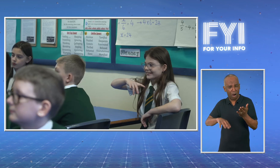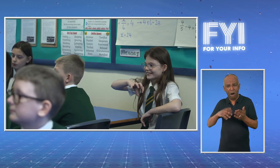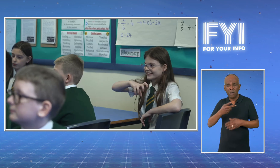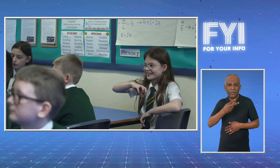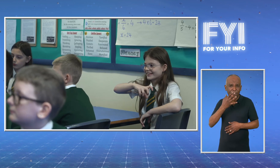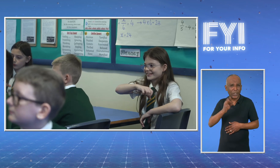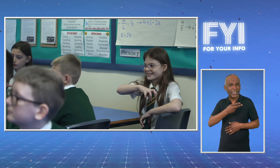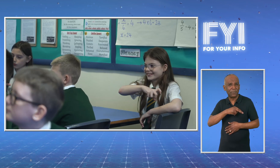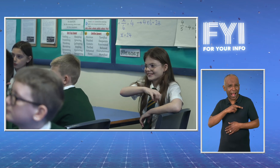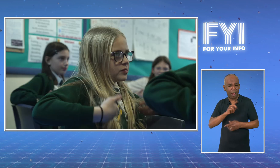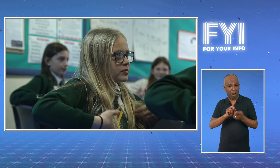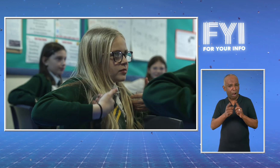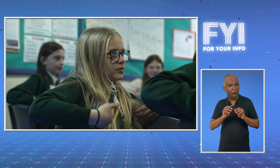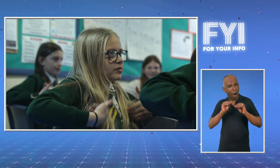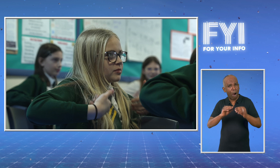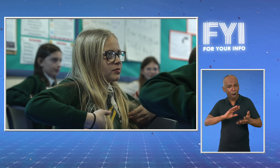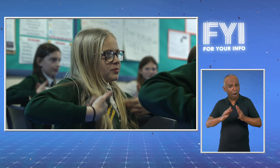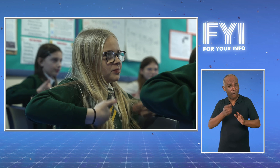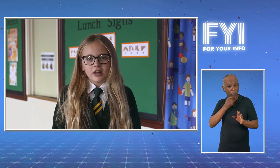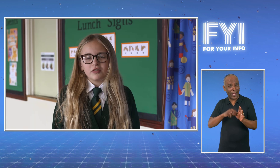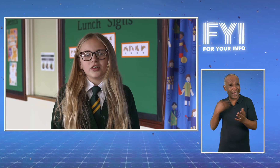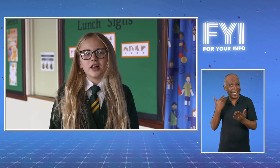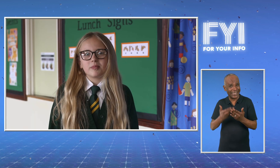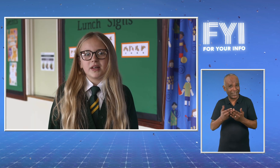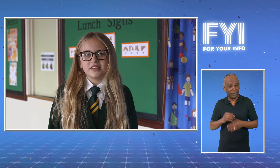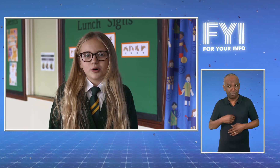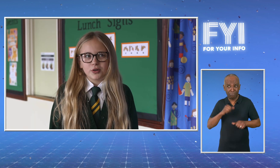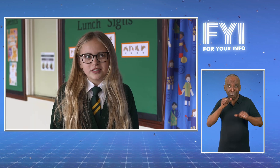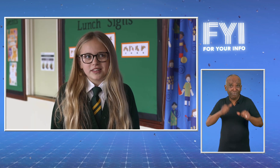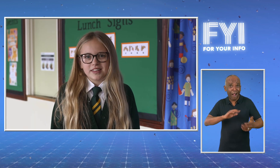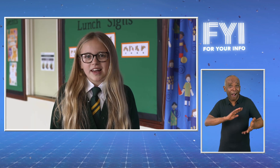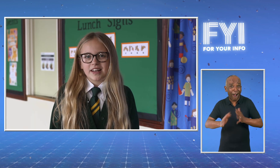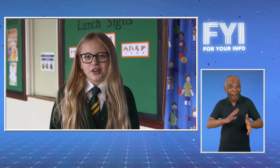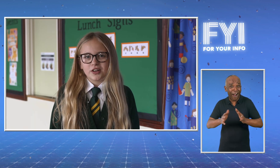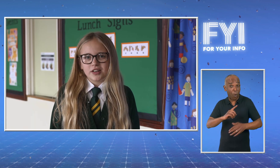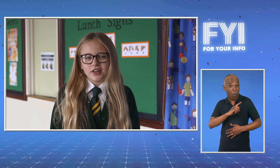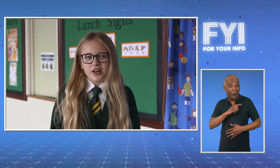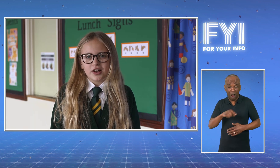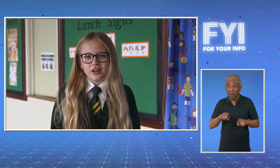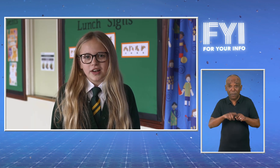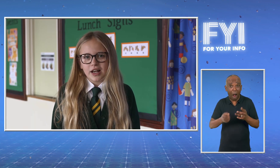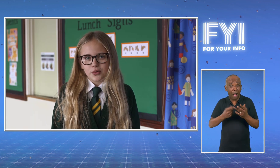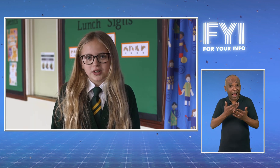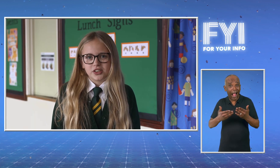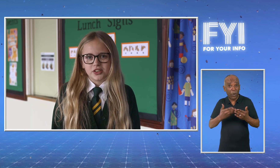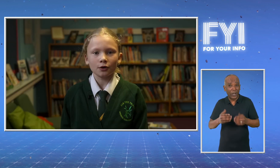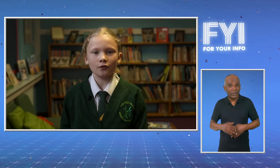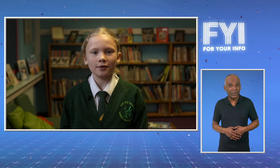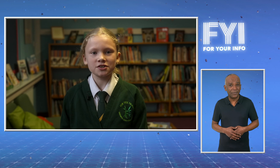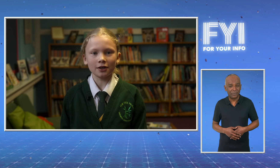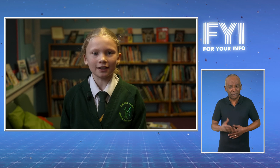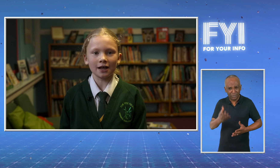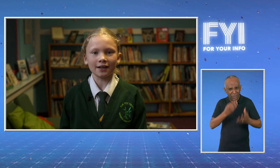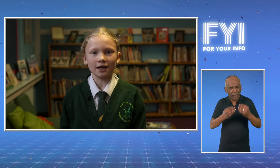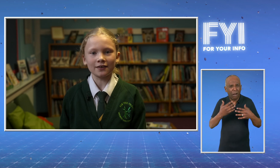in favour of teaching BSL a couple of years ago. I love learning BSL because it's exactly like learning another language. Although